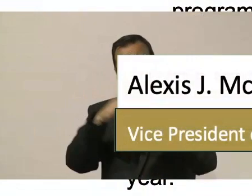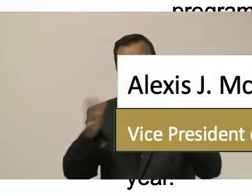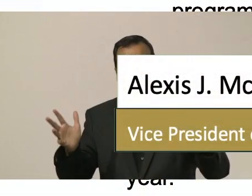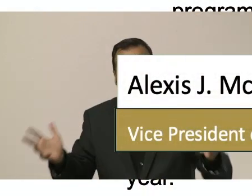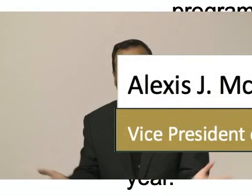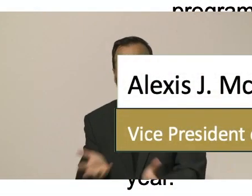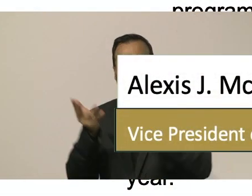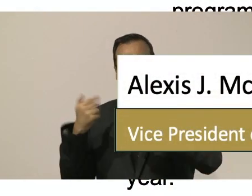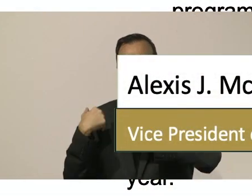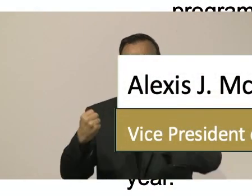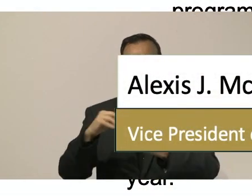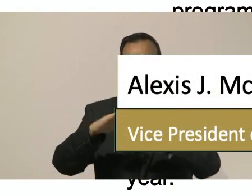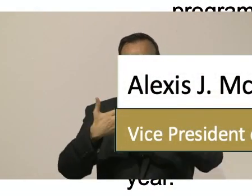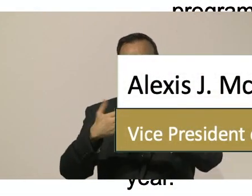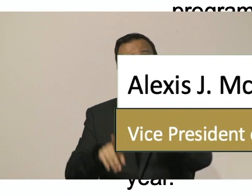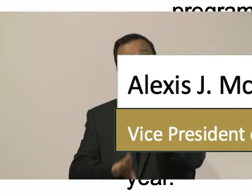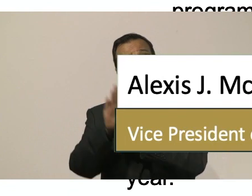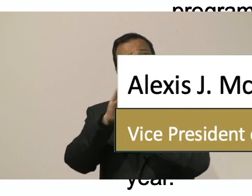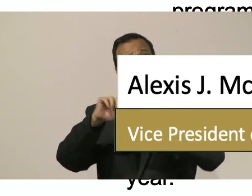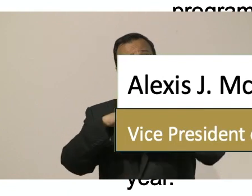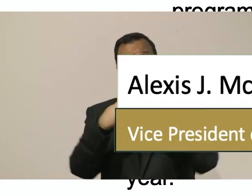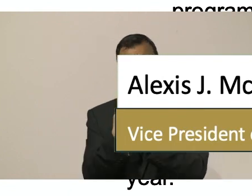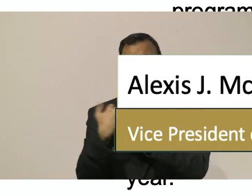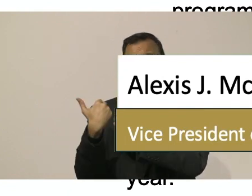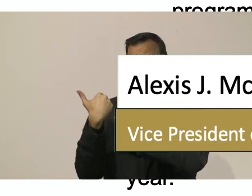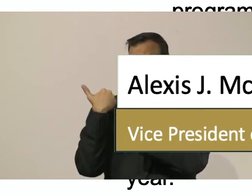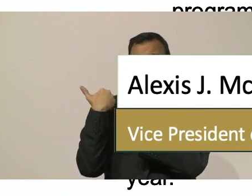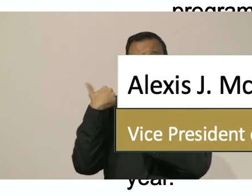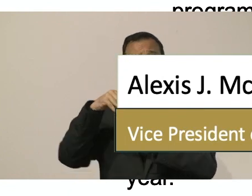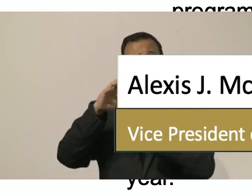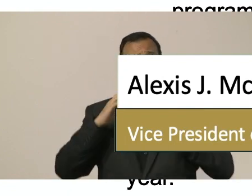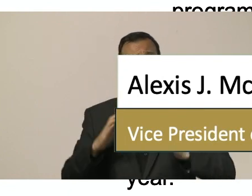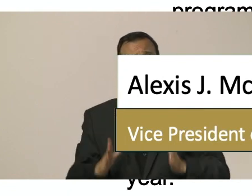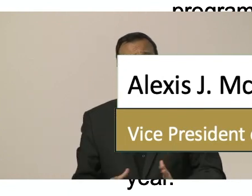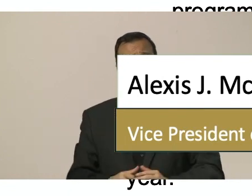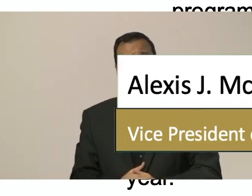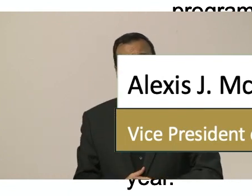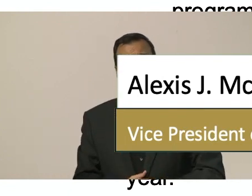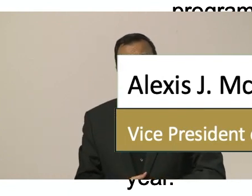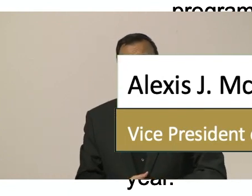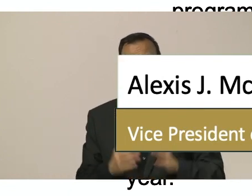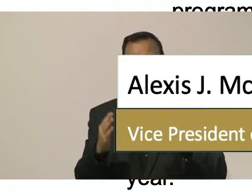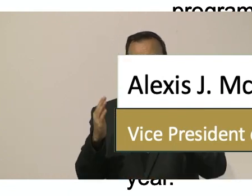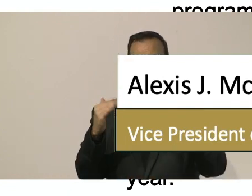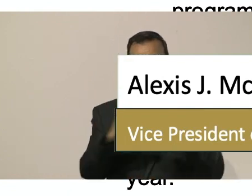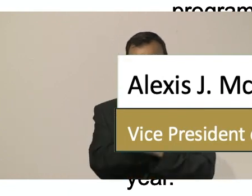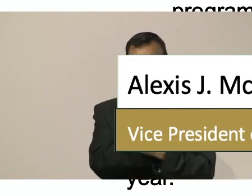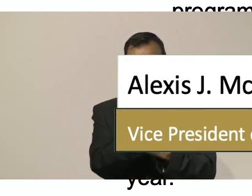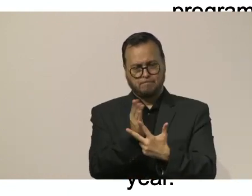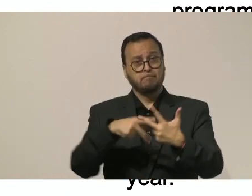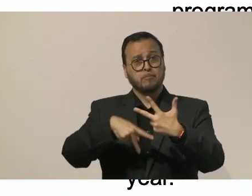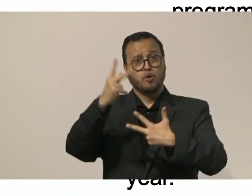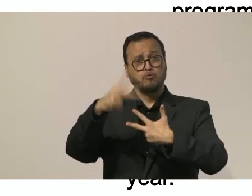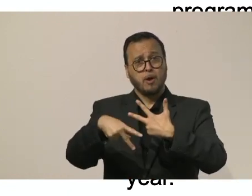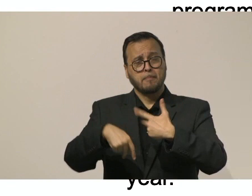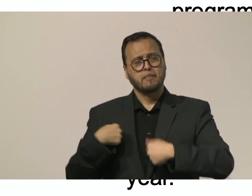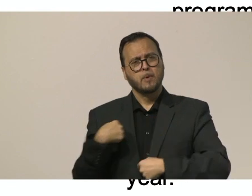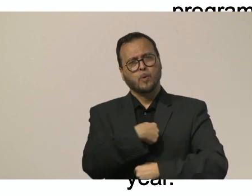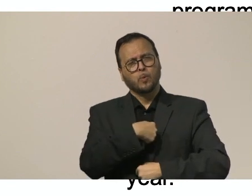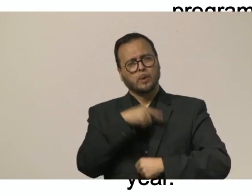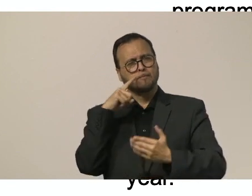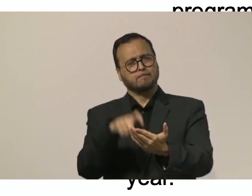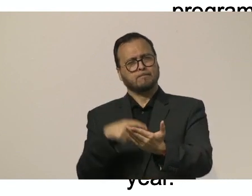community and developing socially responsible citizens. With respect to programming, we discovered that we